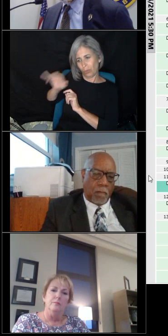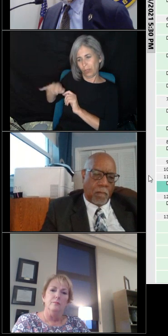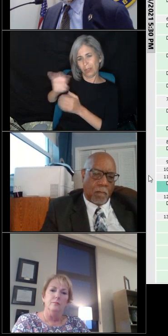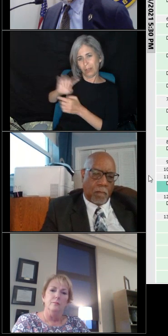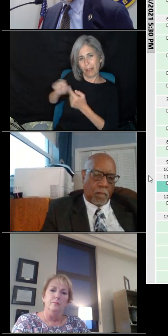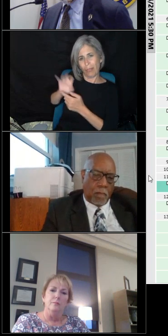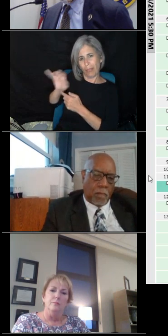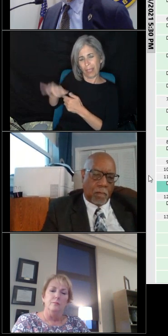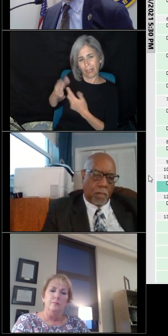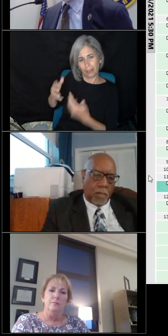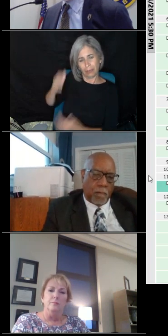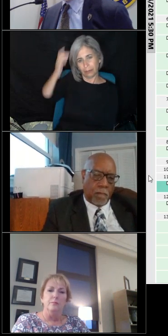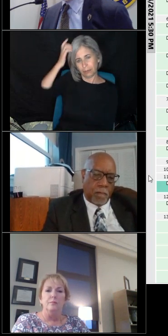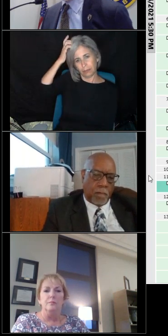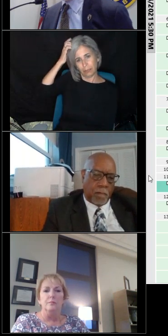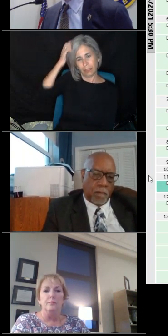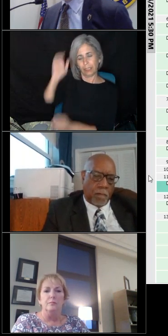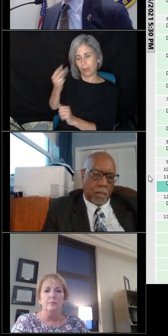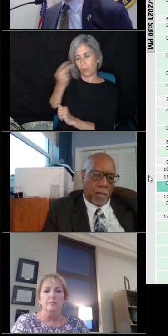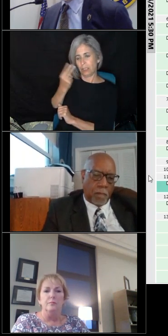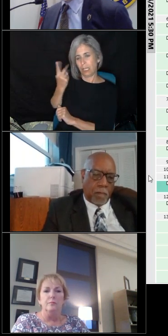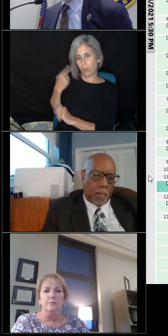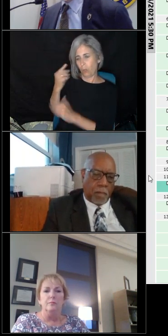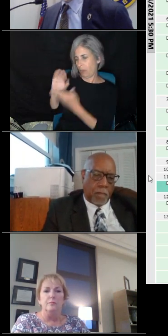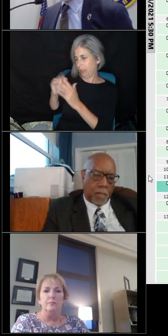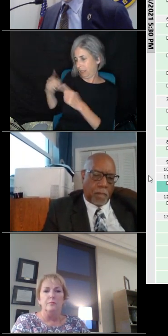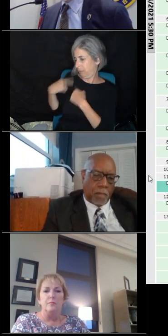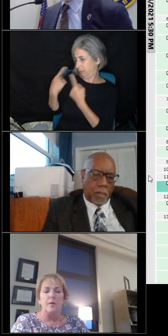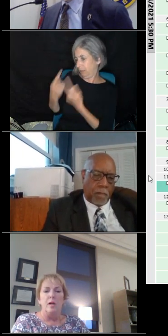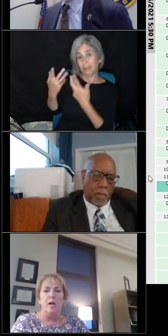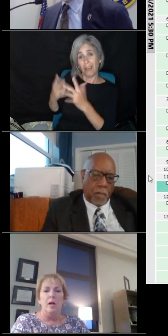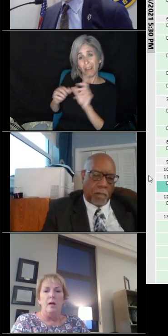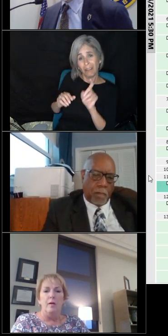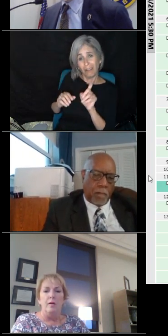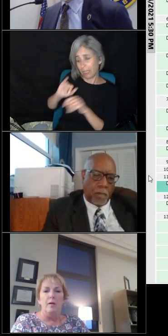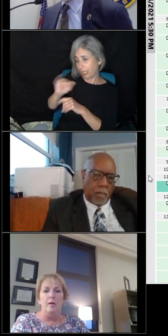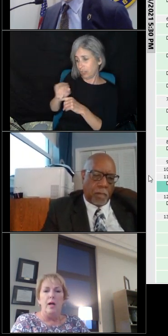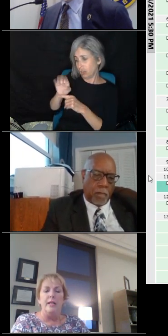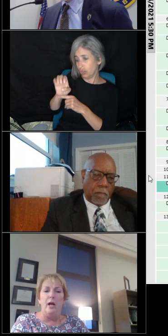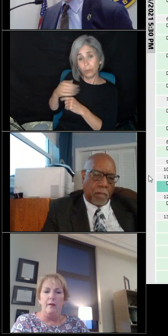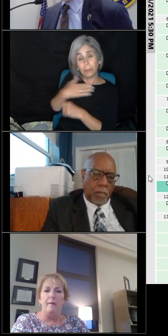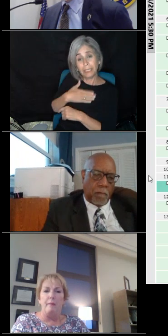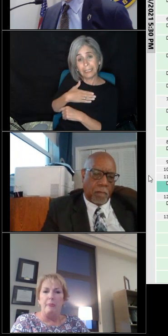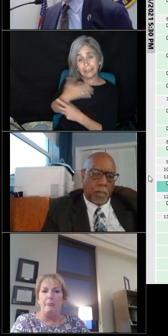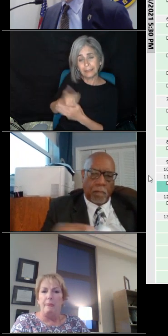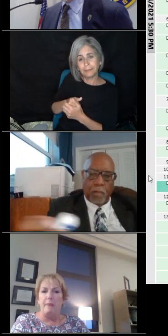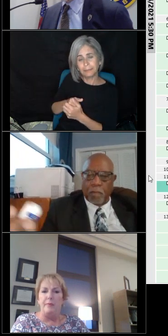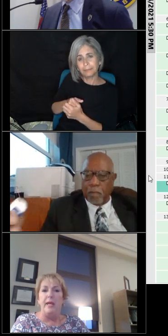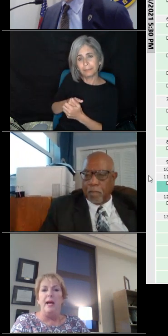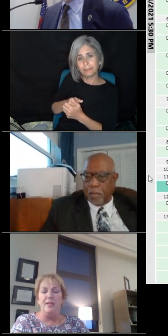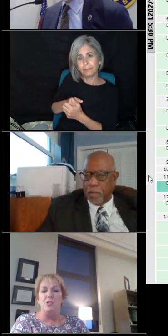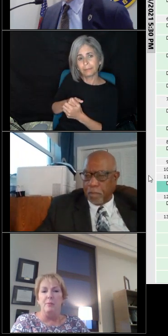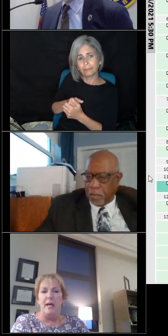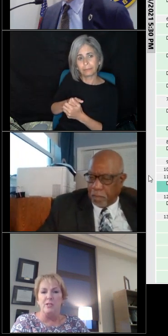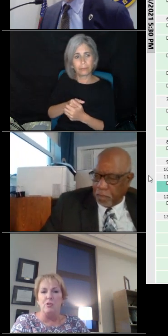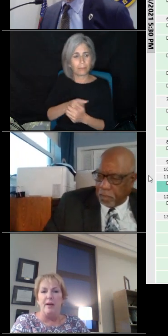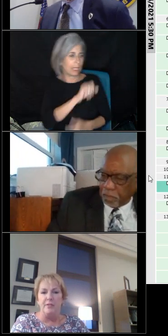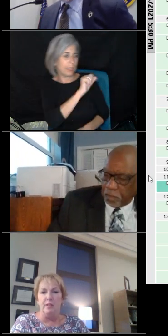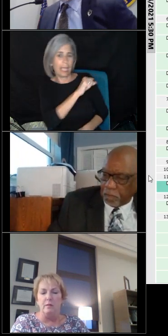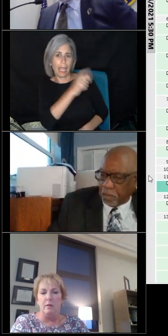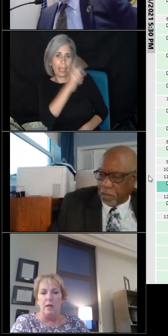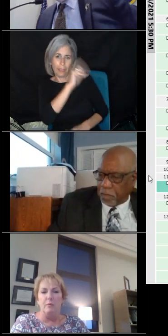that? Can we see what the city has done in June, where they are with the draft? Yeah, I think